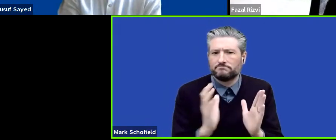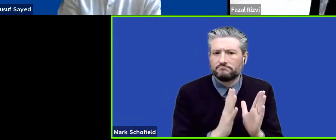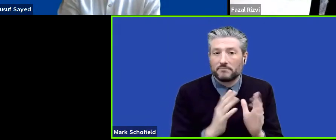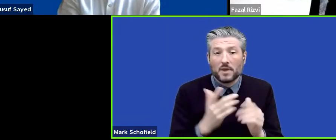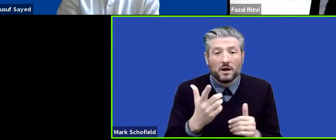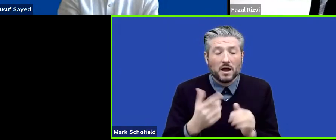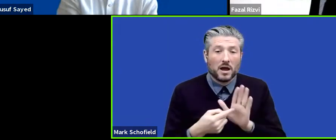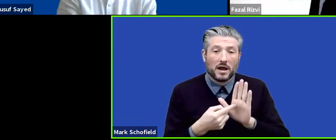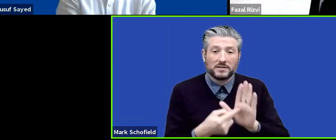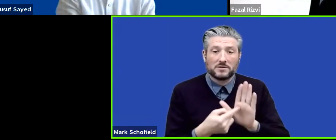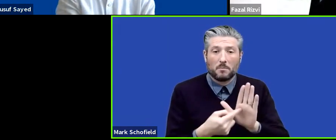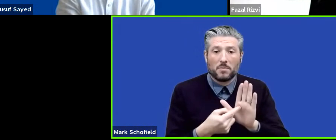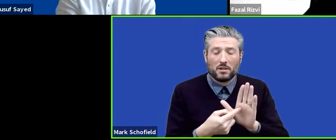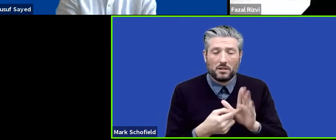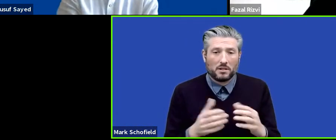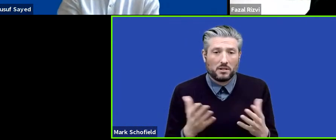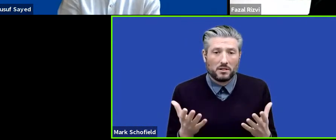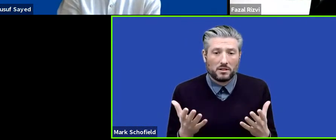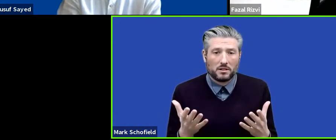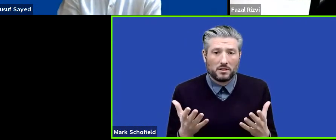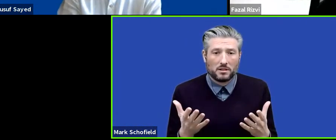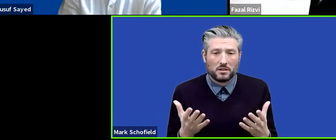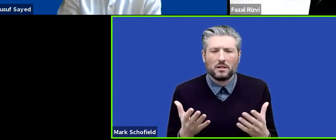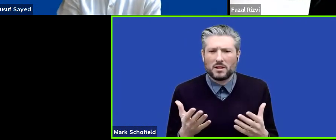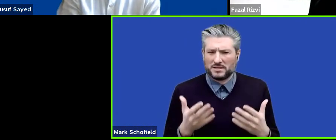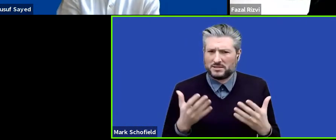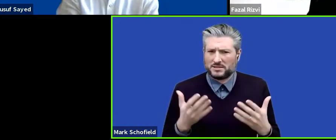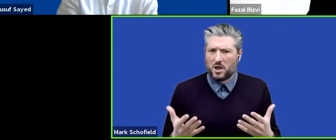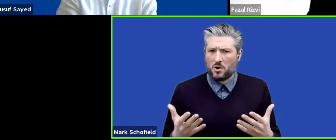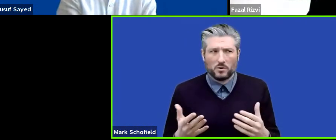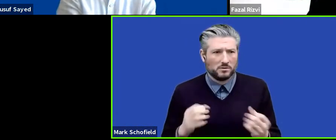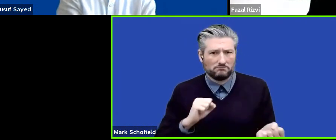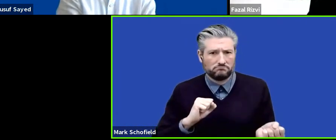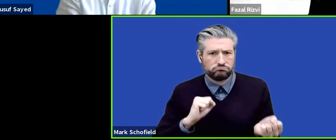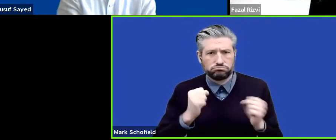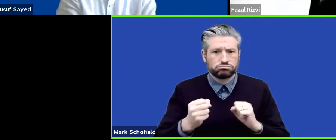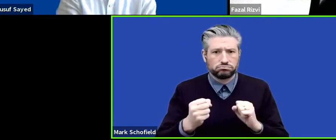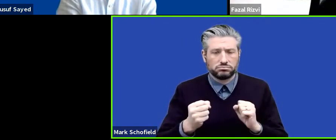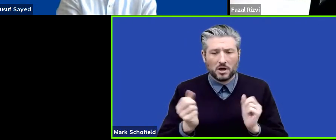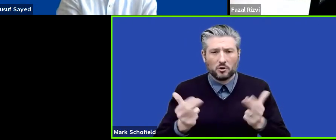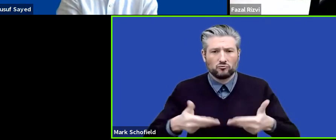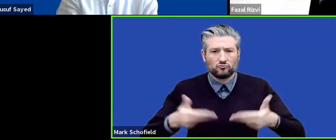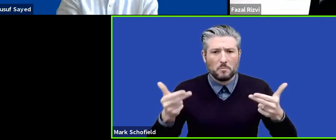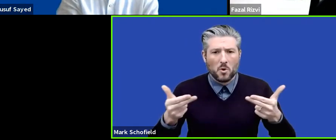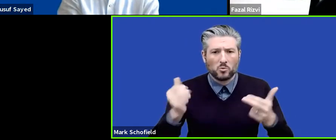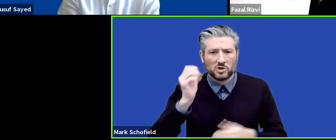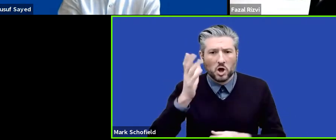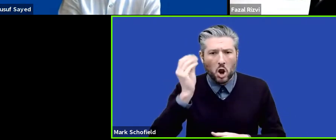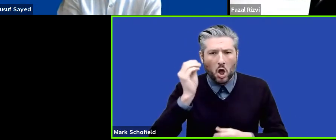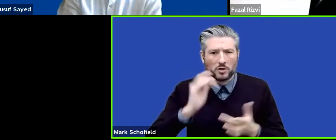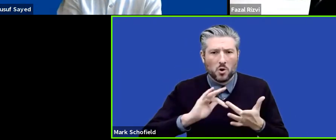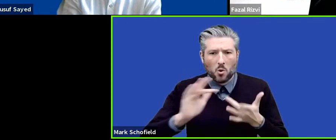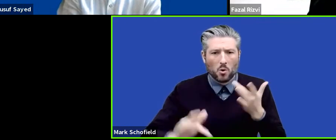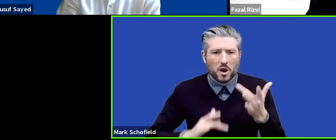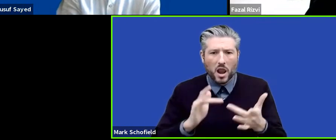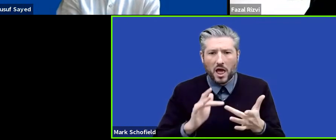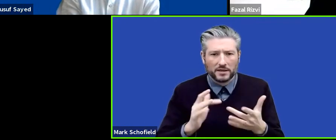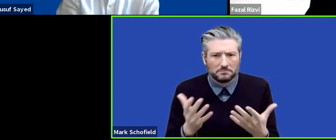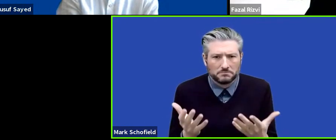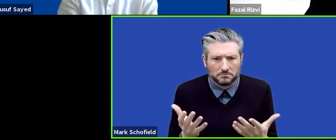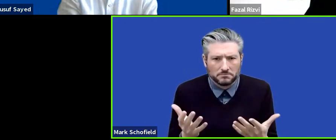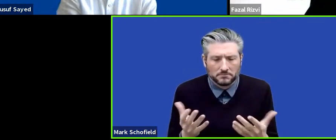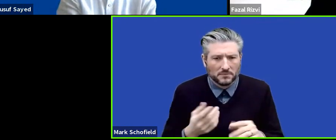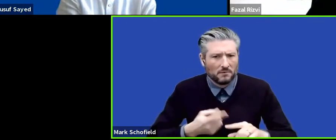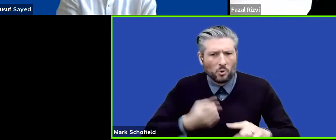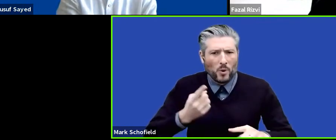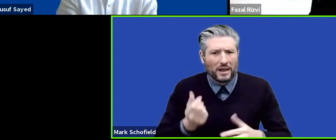the strong rush to online learning, what are its effects, what are its impacts. We'd also talk a little bit about what